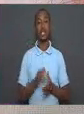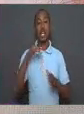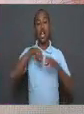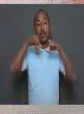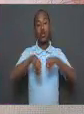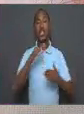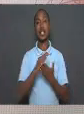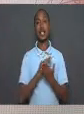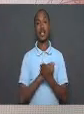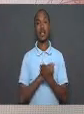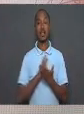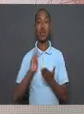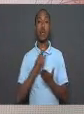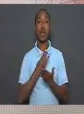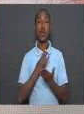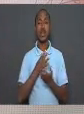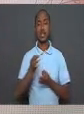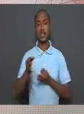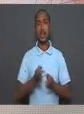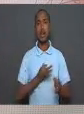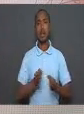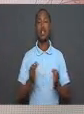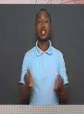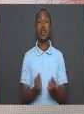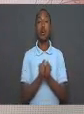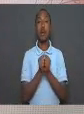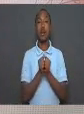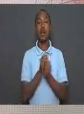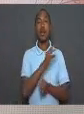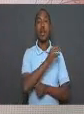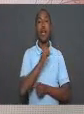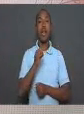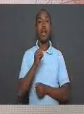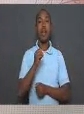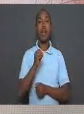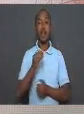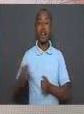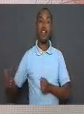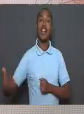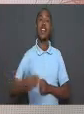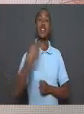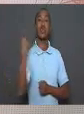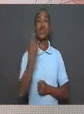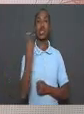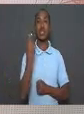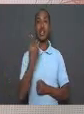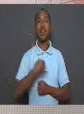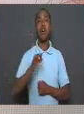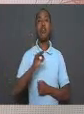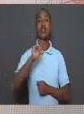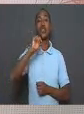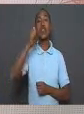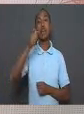today's lesson, we will describe the common and indirect uses of